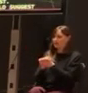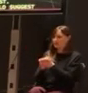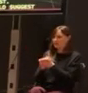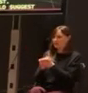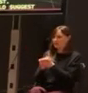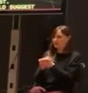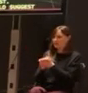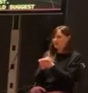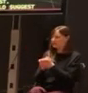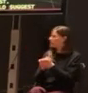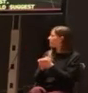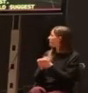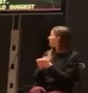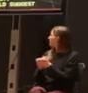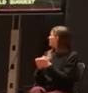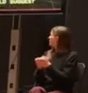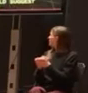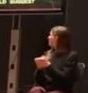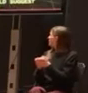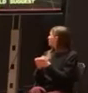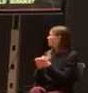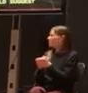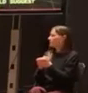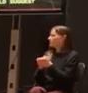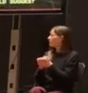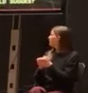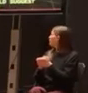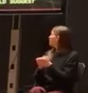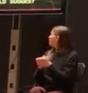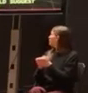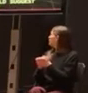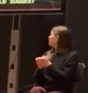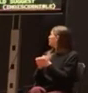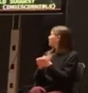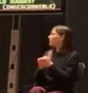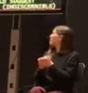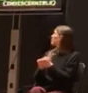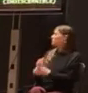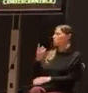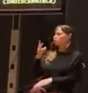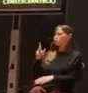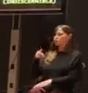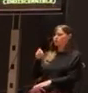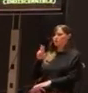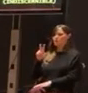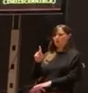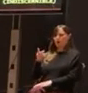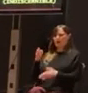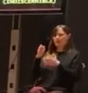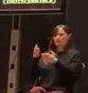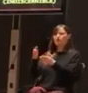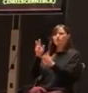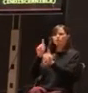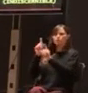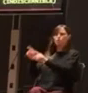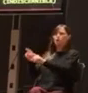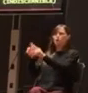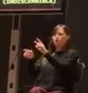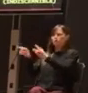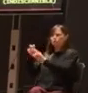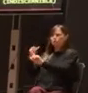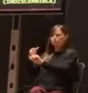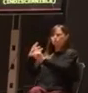Park and Homer Harris Park. Both of those parks incorporate